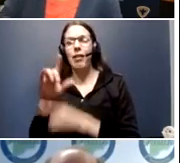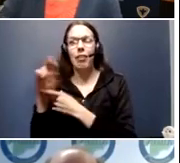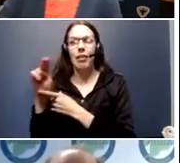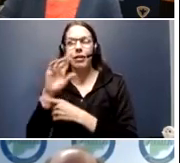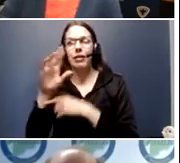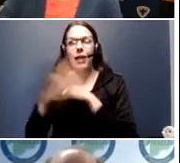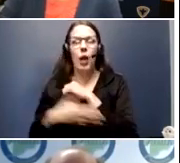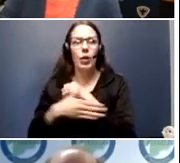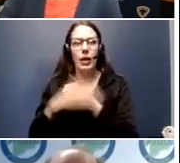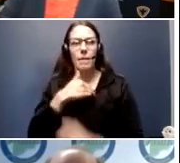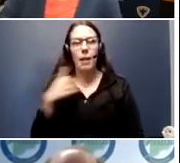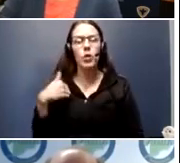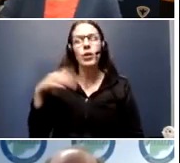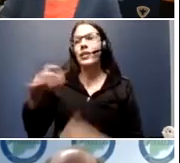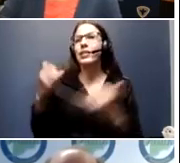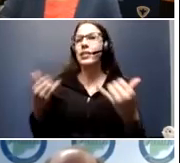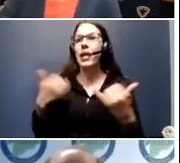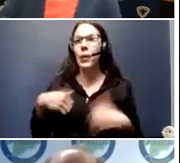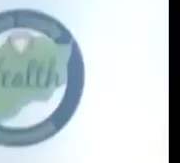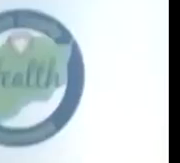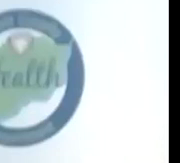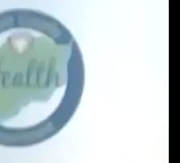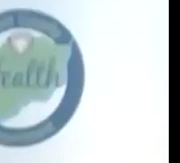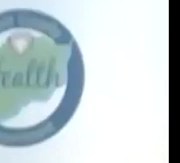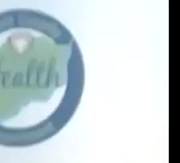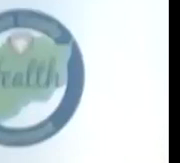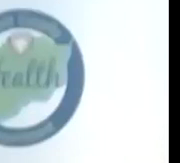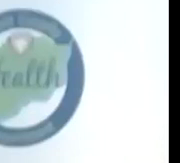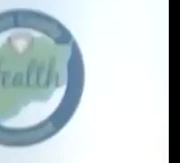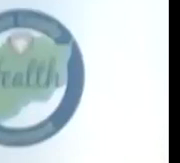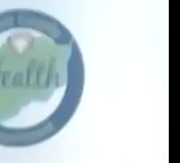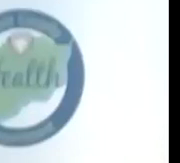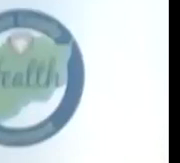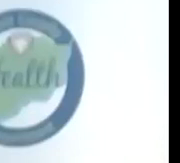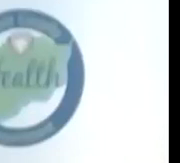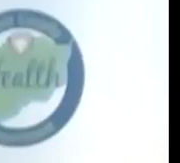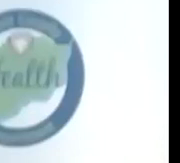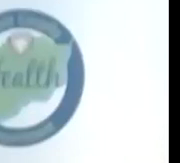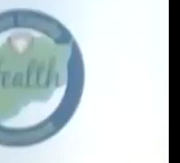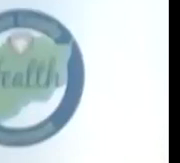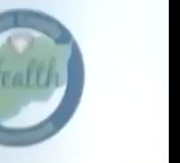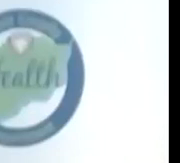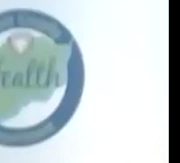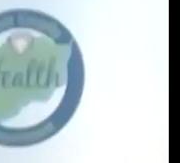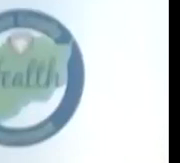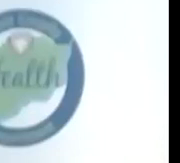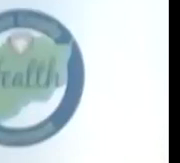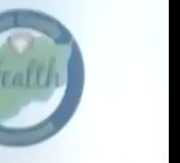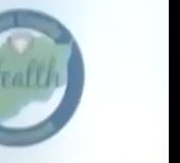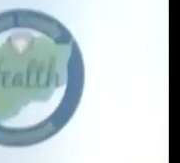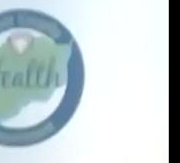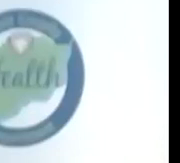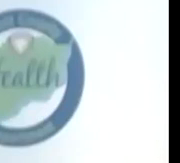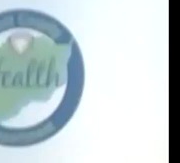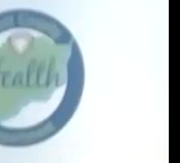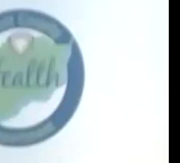Today we are saddened to report one additional death due to COVID-19 of a man in his 90s.